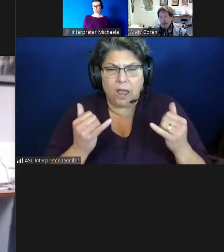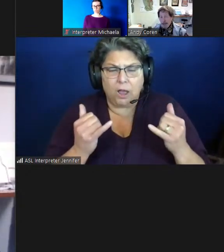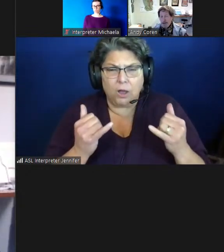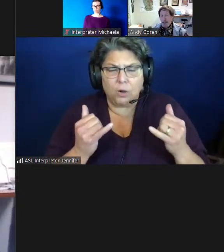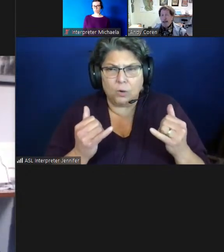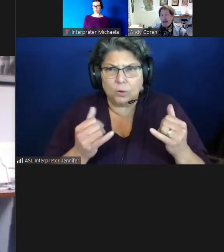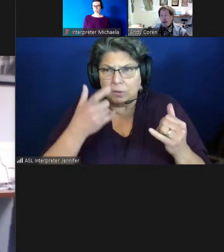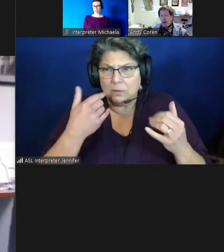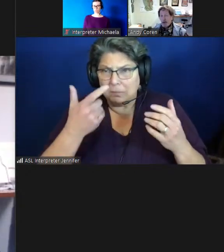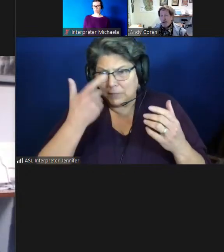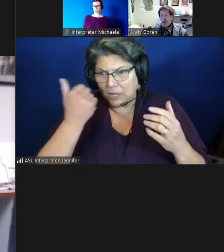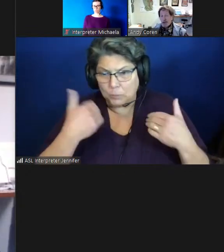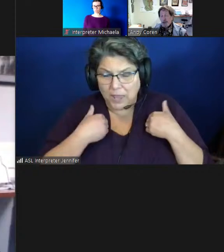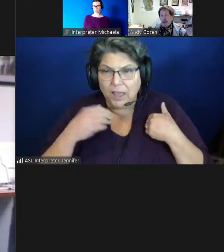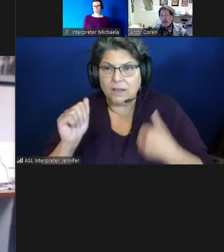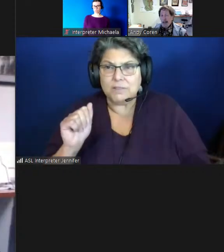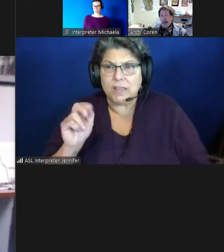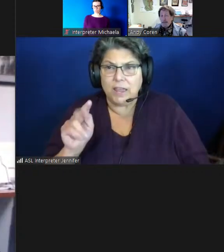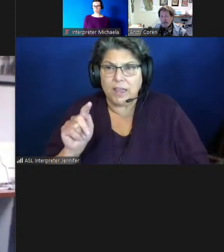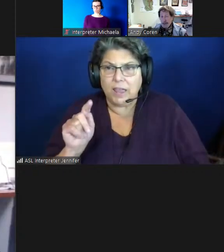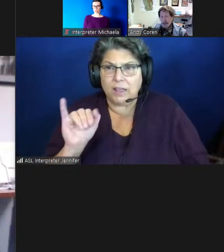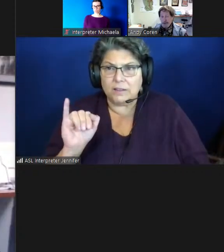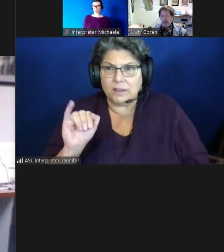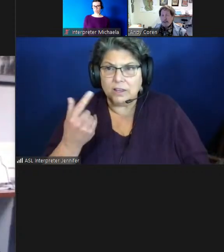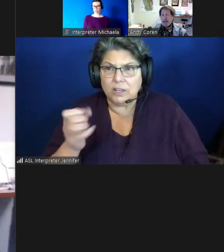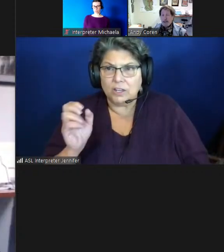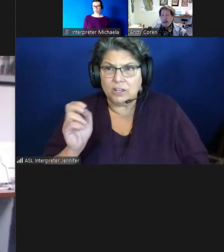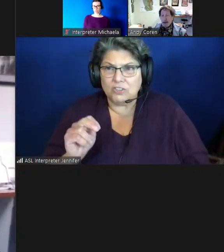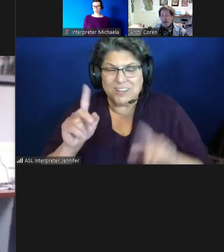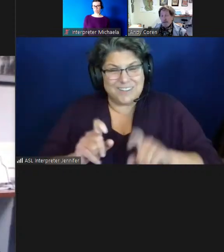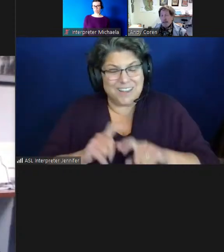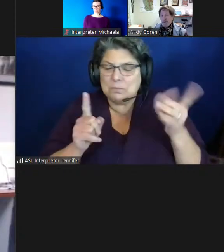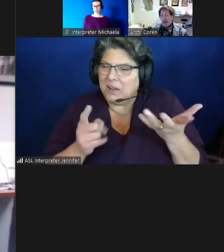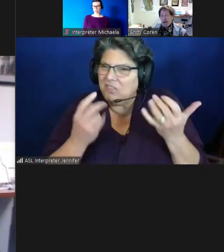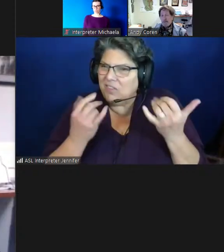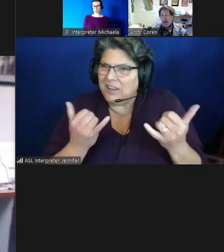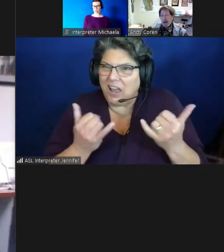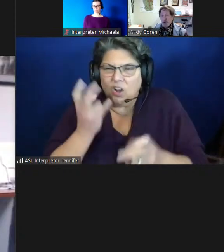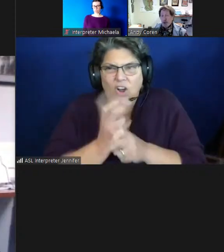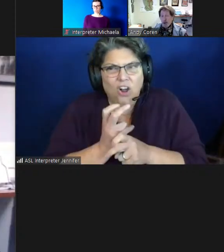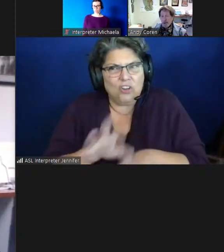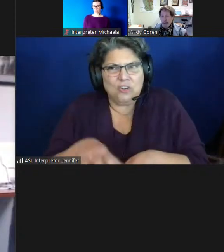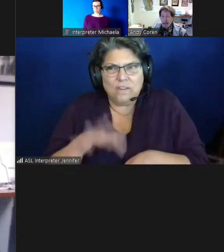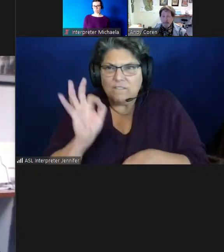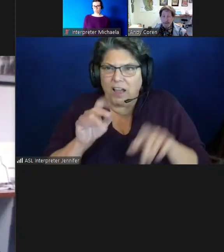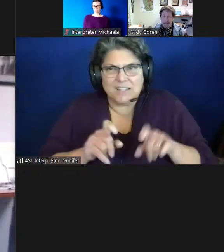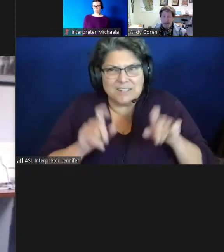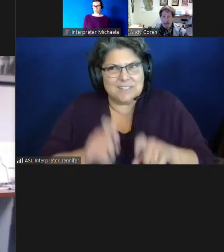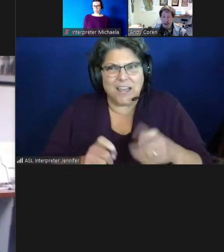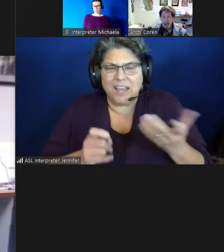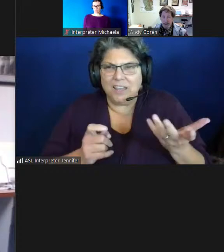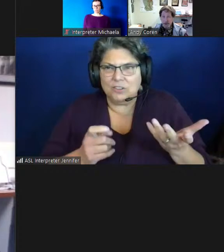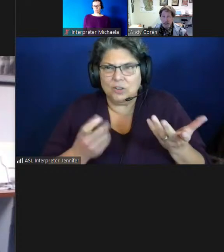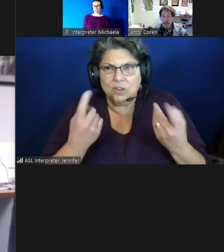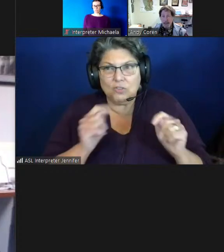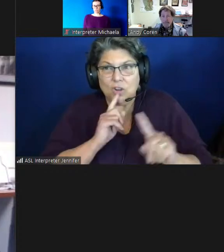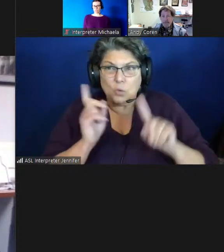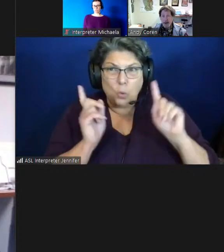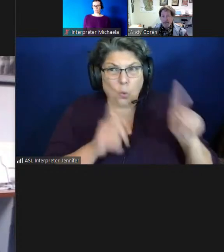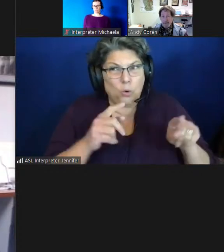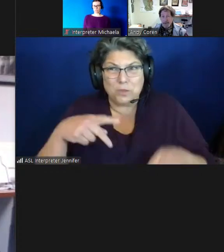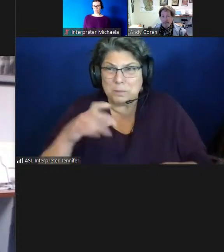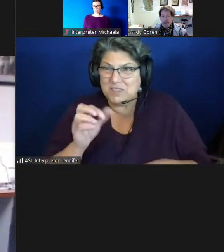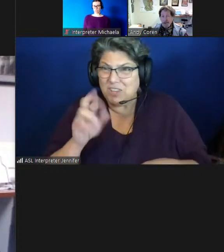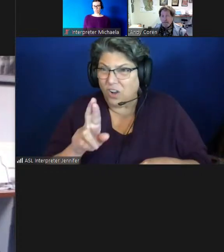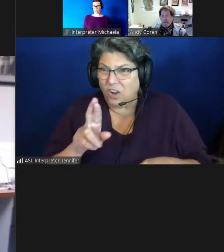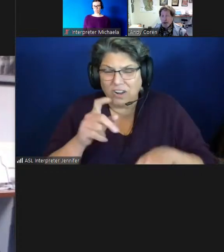antigen tests and also just the lack of tests. We're running into some problems ordering even the PCR test. So if you